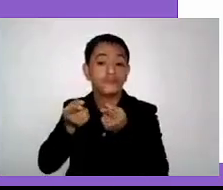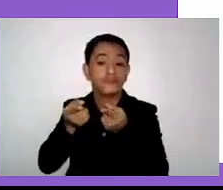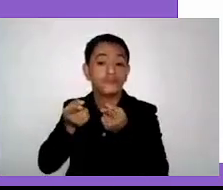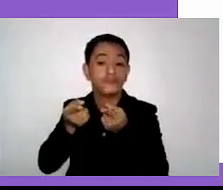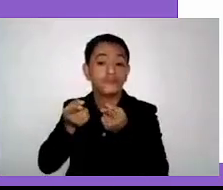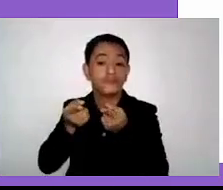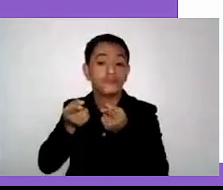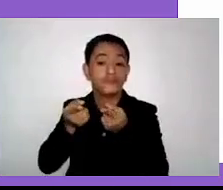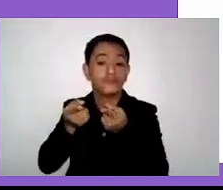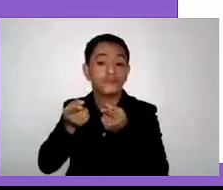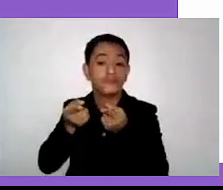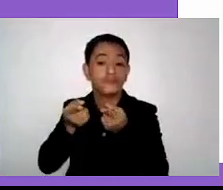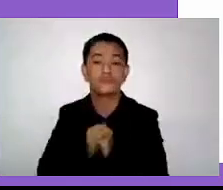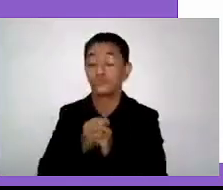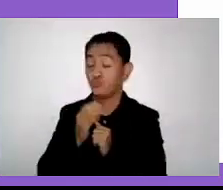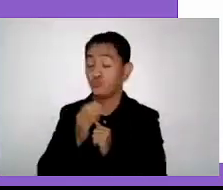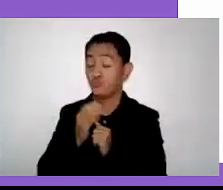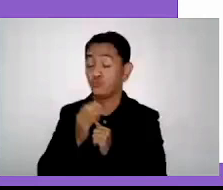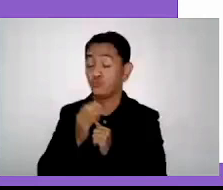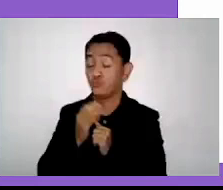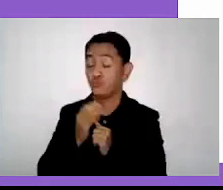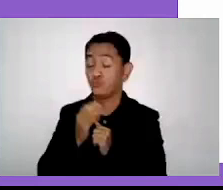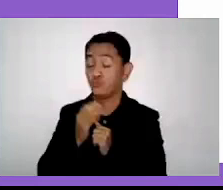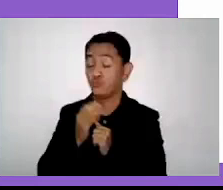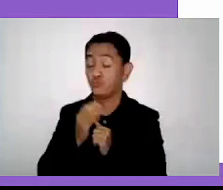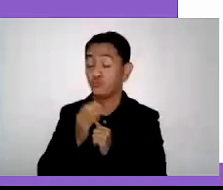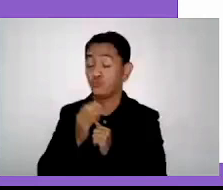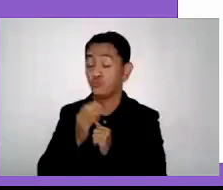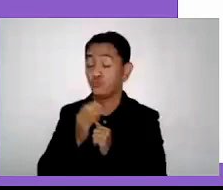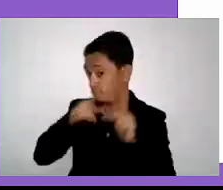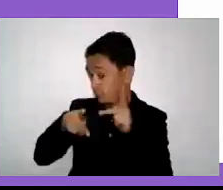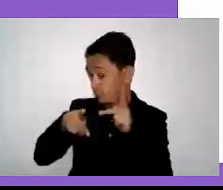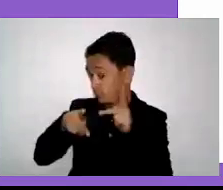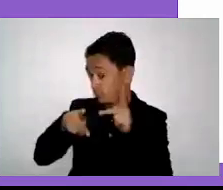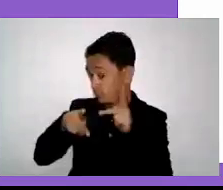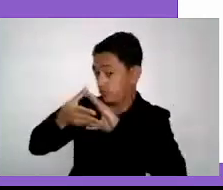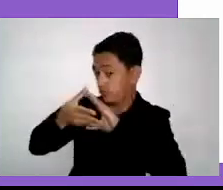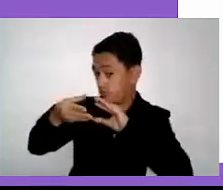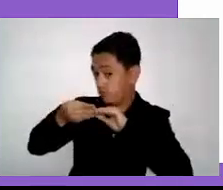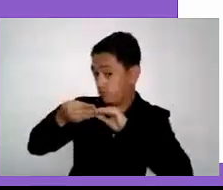Who are the characters in the story?